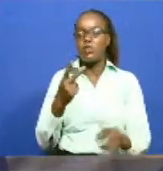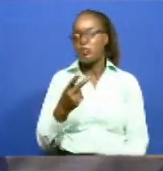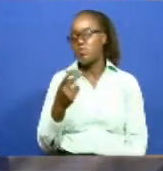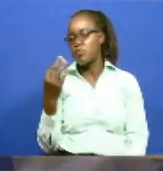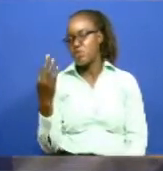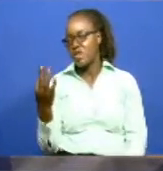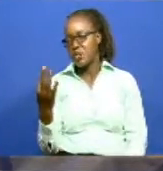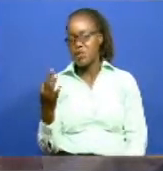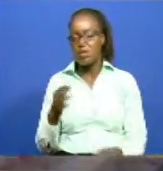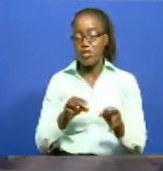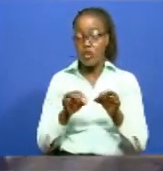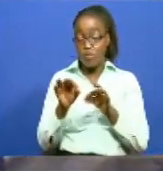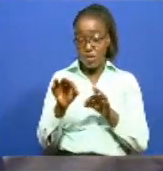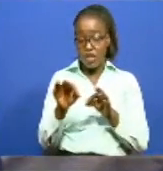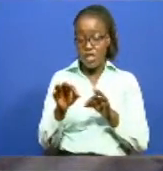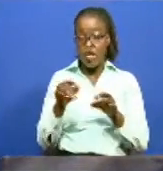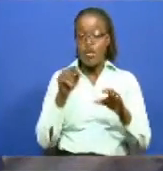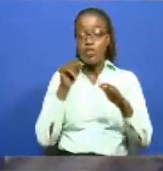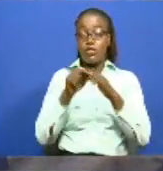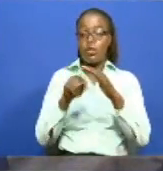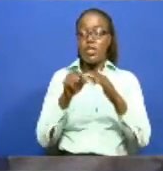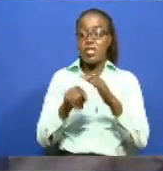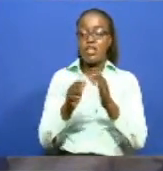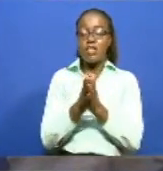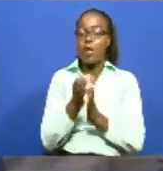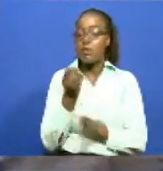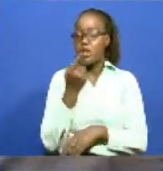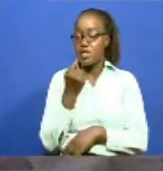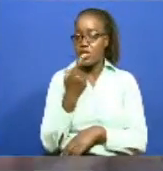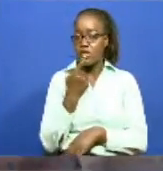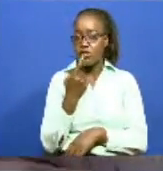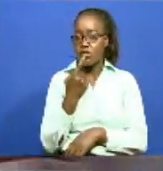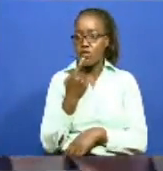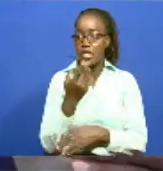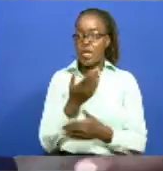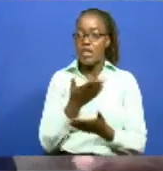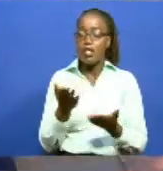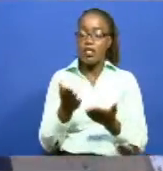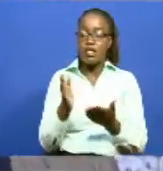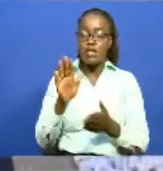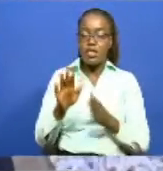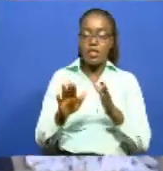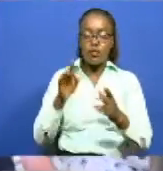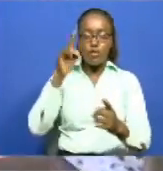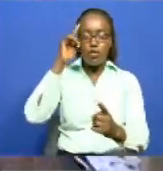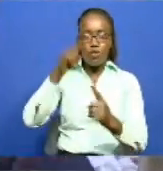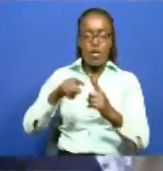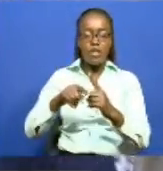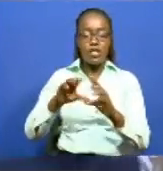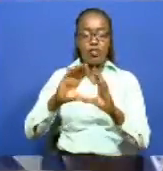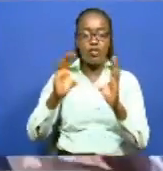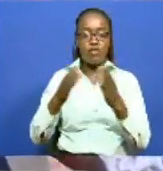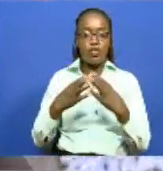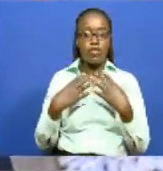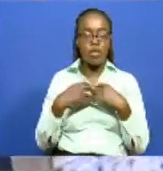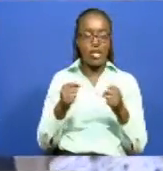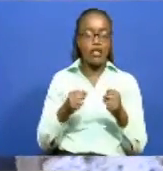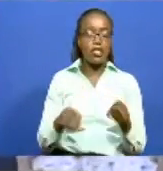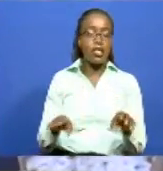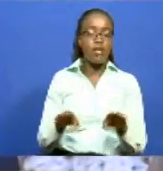access their non-communicable disease medication. Now, this is a step towards universal health coverage. As we talk about